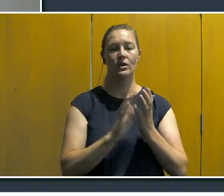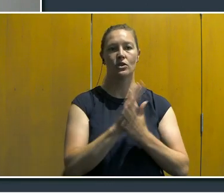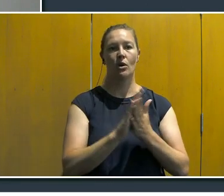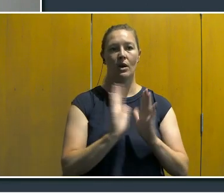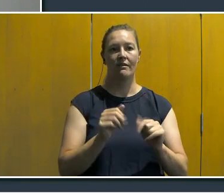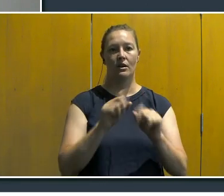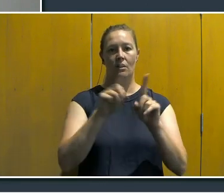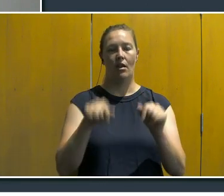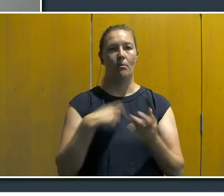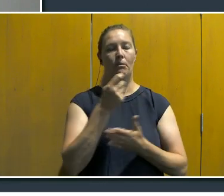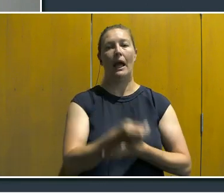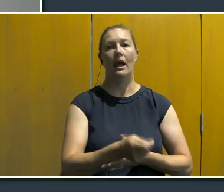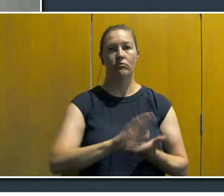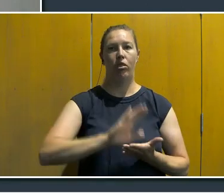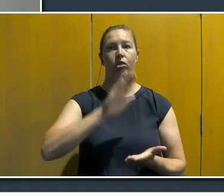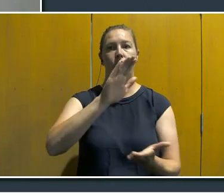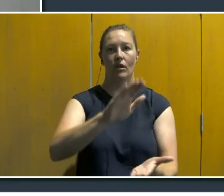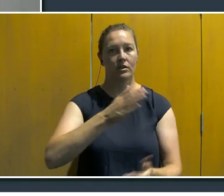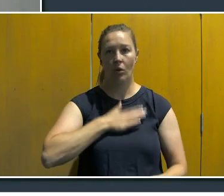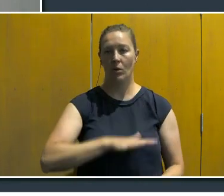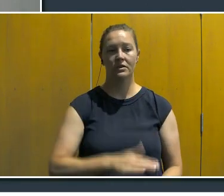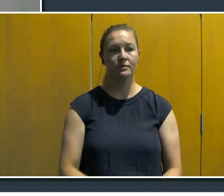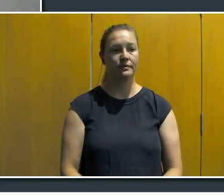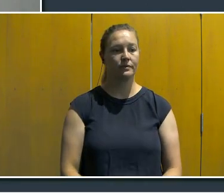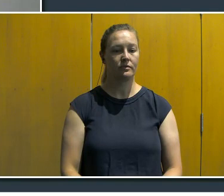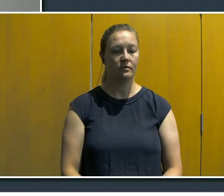with a huge cost. I